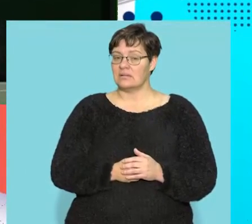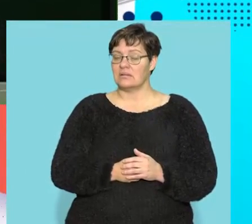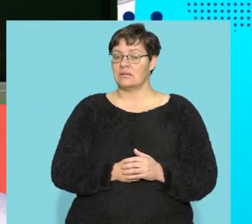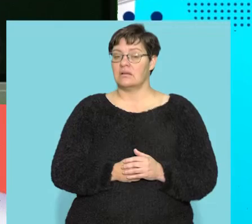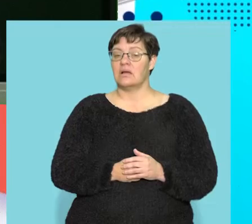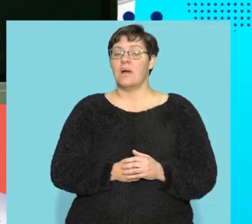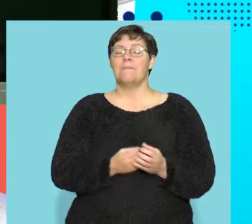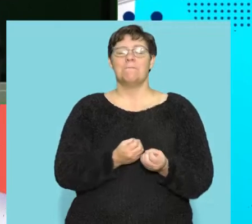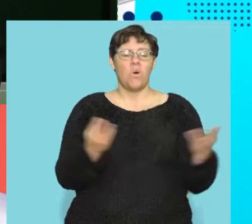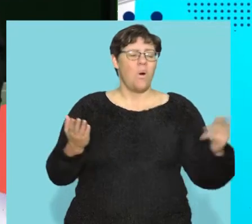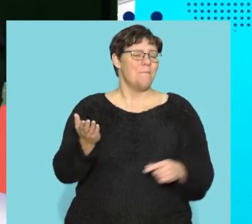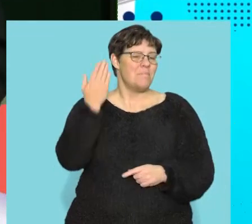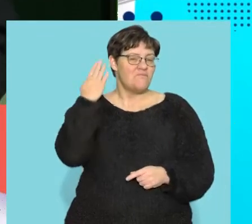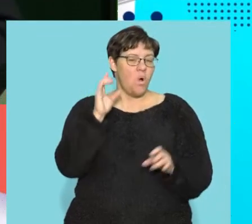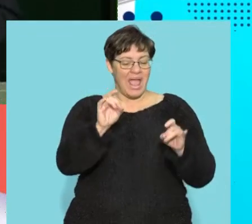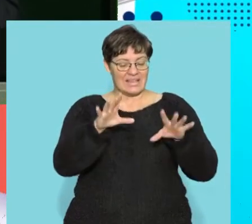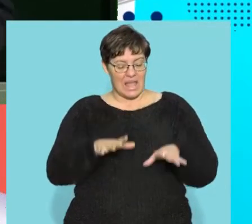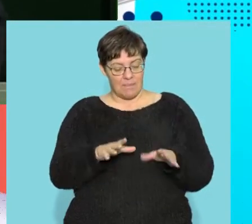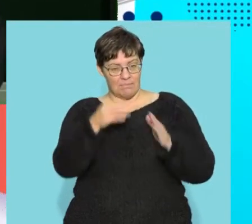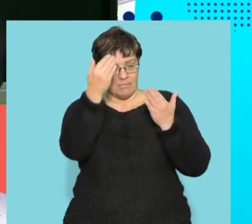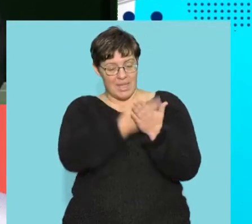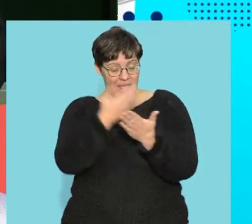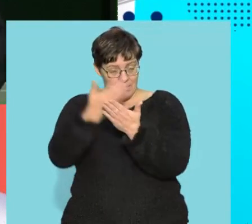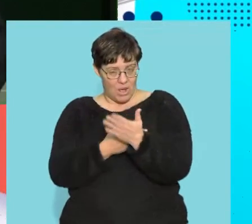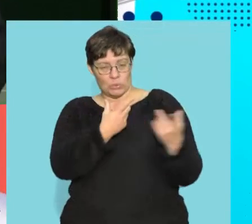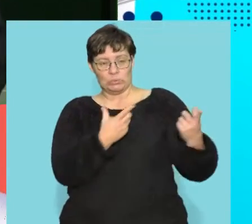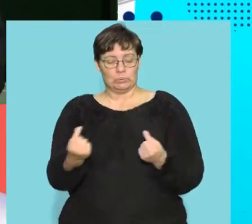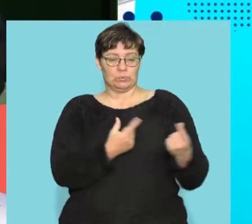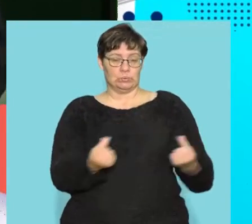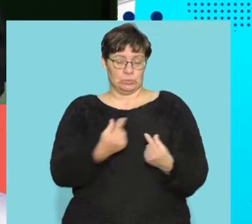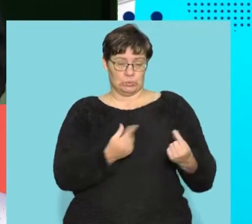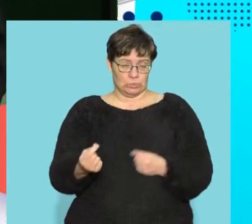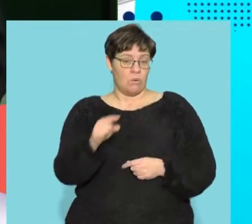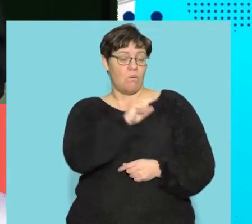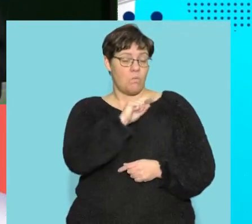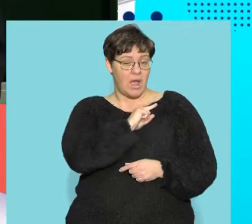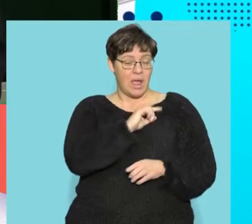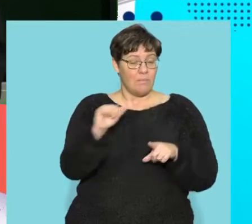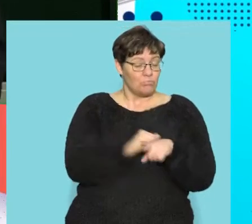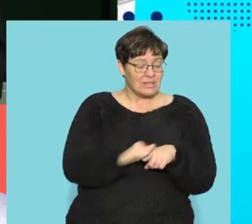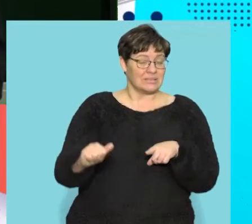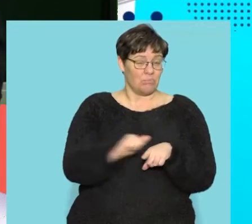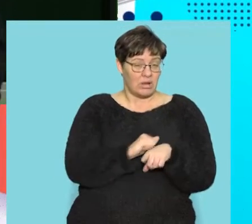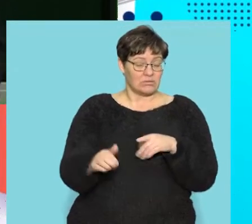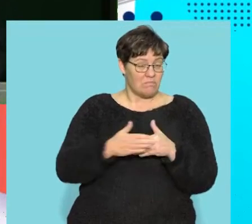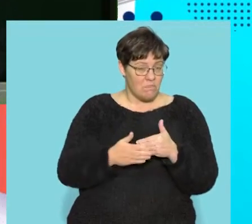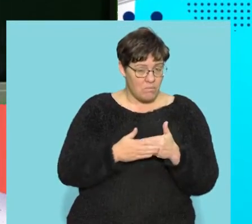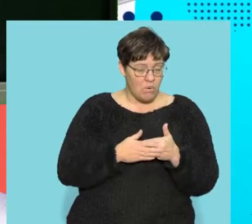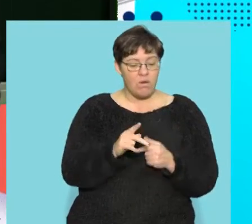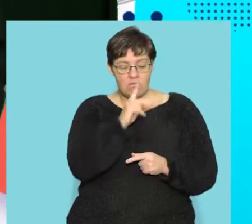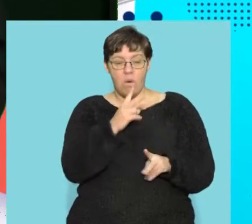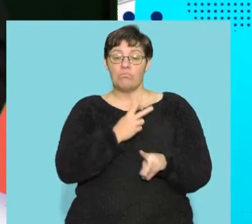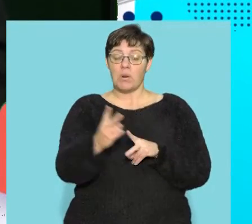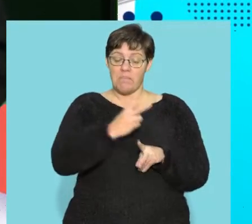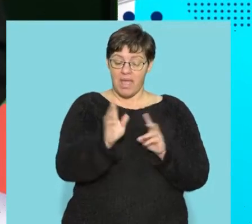many past papers as you can, because the more you practice, the better will be your